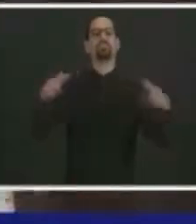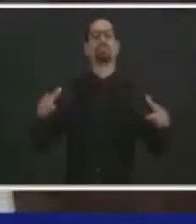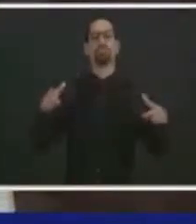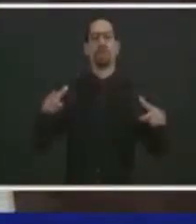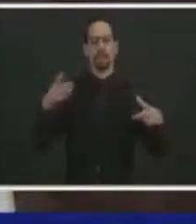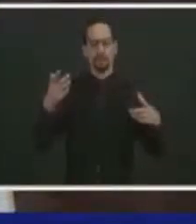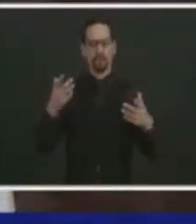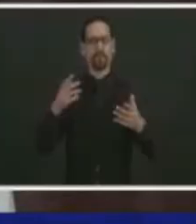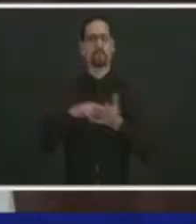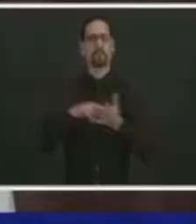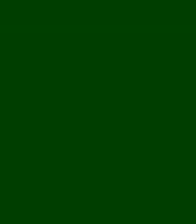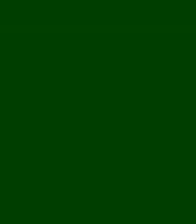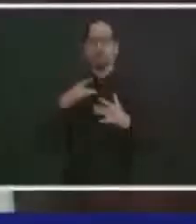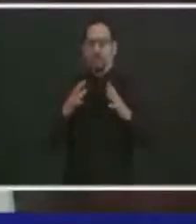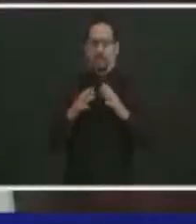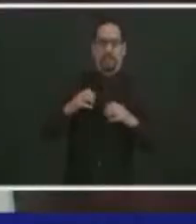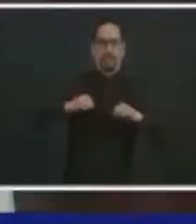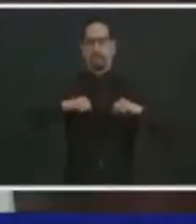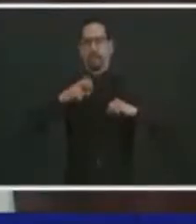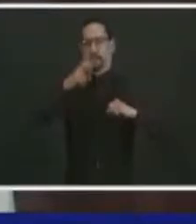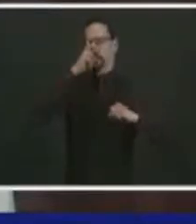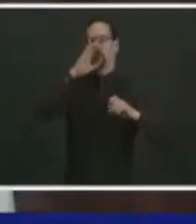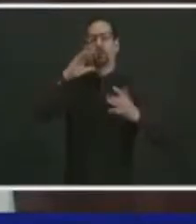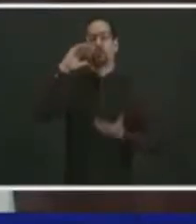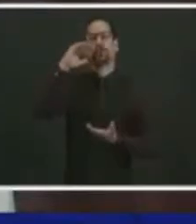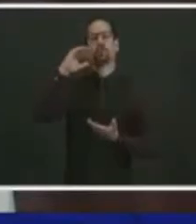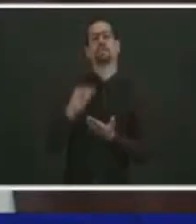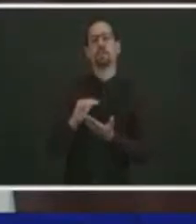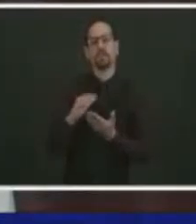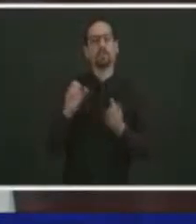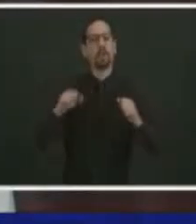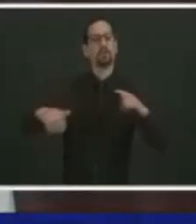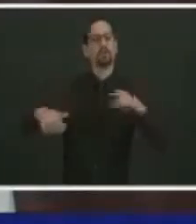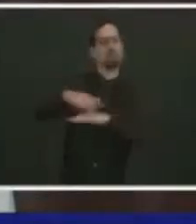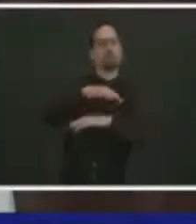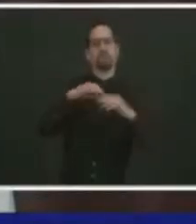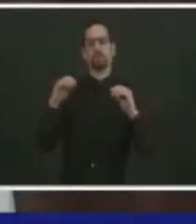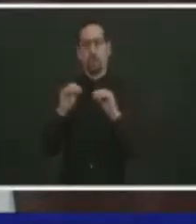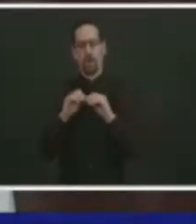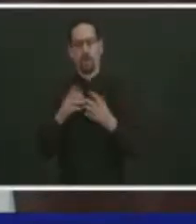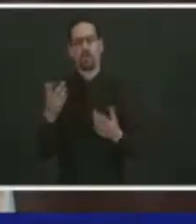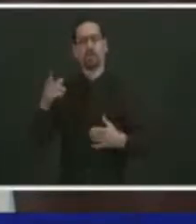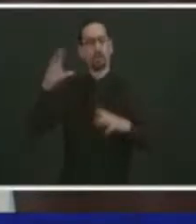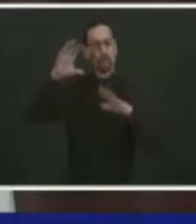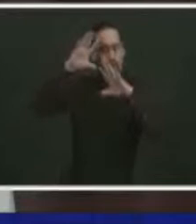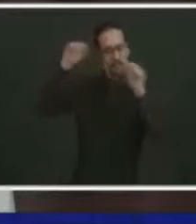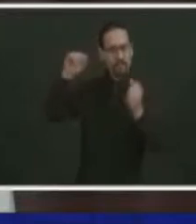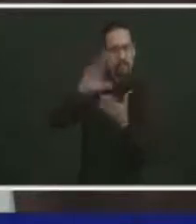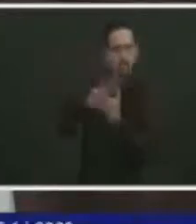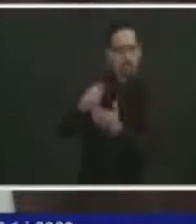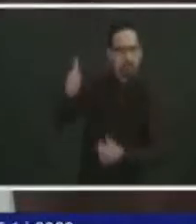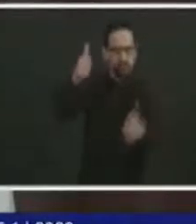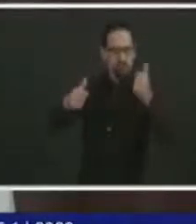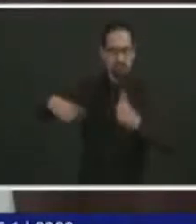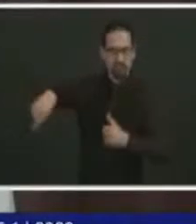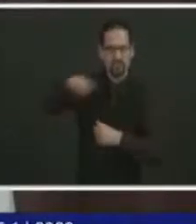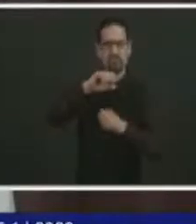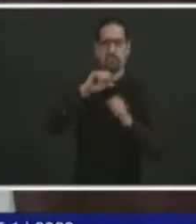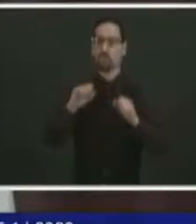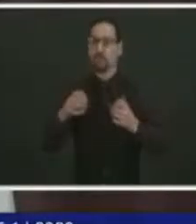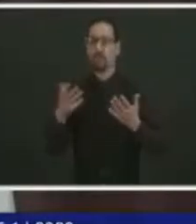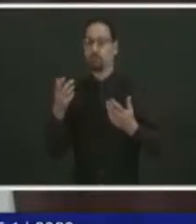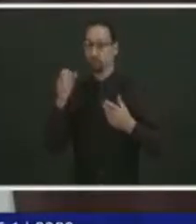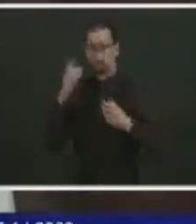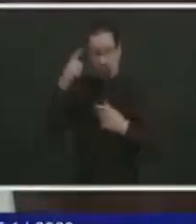relaxation. So if at that time a superintendent, decides they want to do something more within those guidelines, then they can do that. But I'm